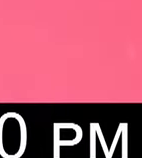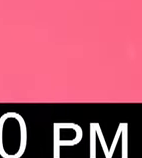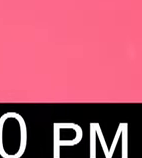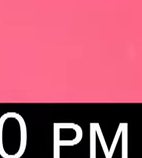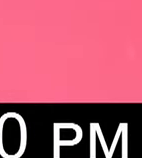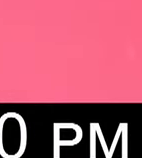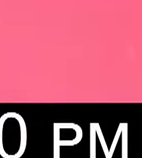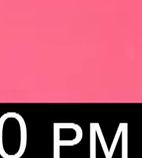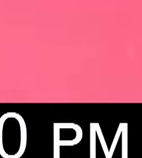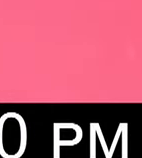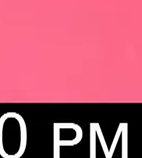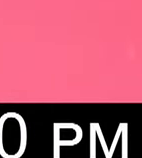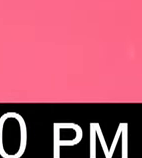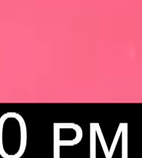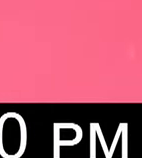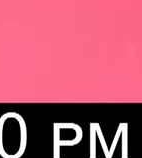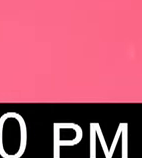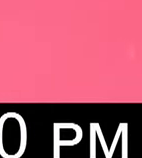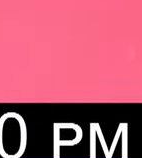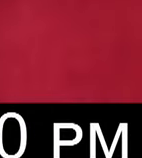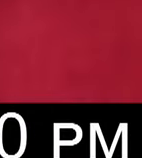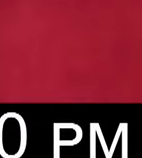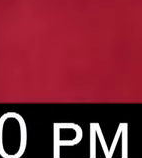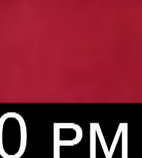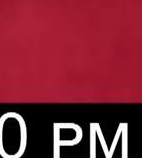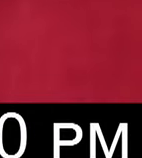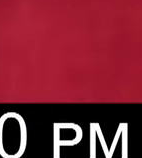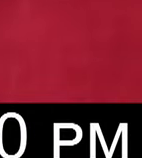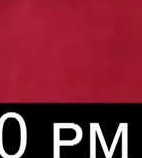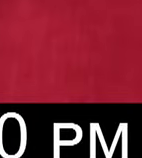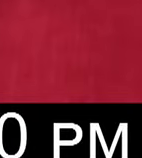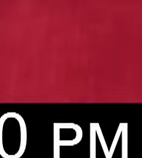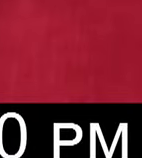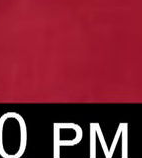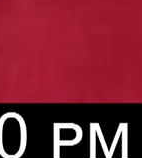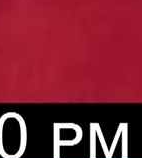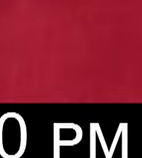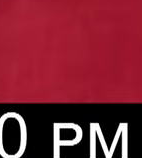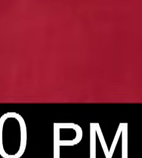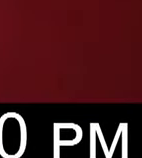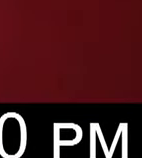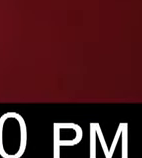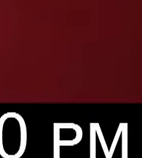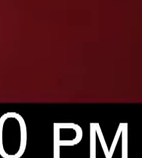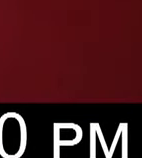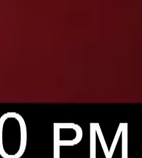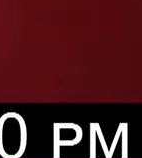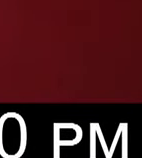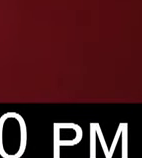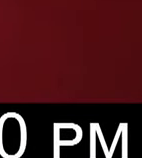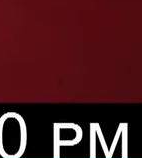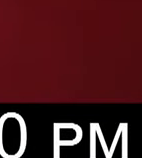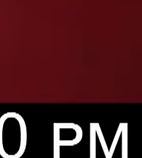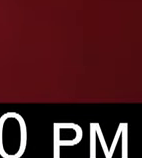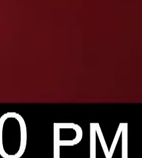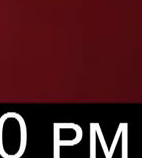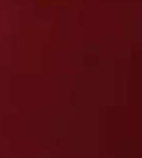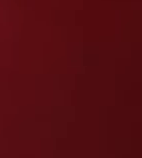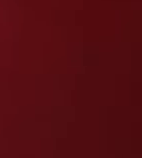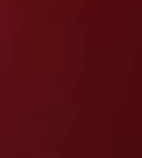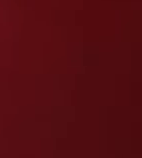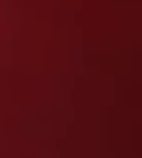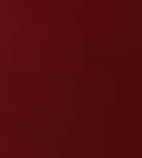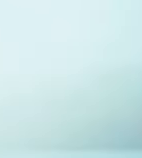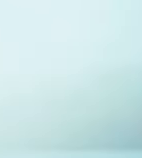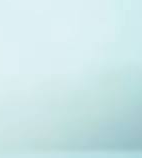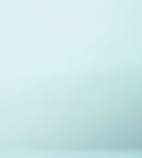handsome. Hello everyone, my name is Melusi Mthebele. What's up guys, my name is Mandisa Mamba. Linda Lomafa is my name.